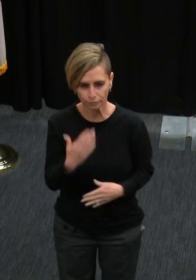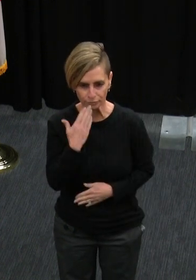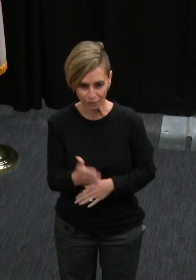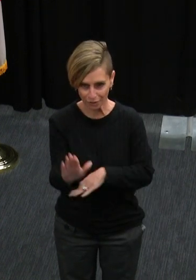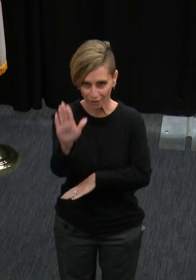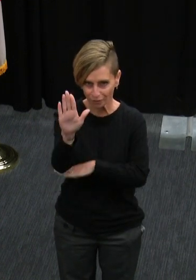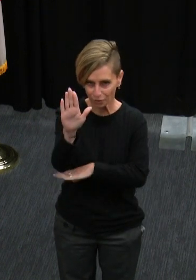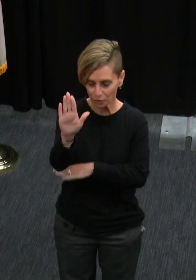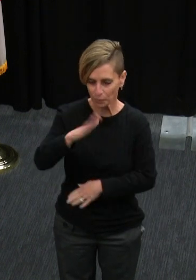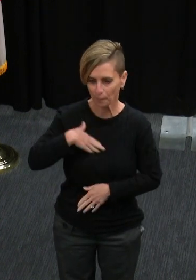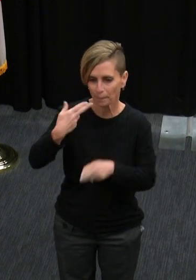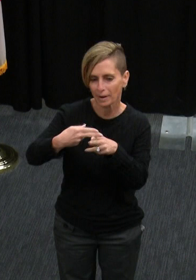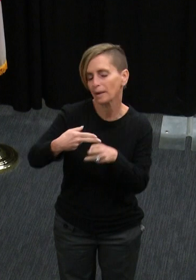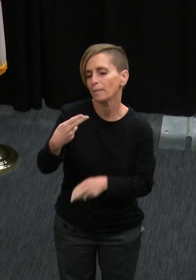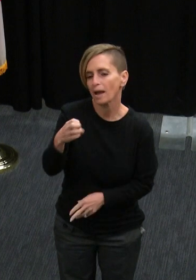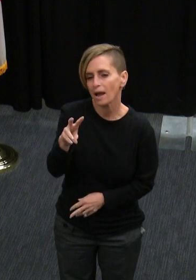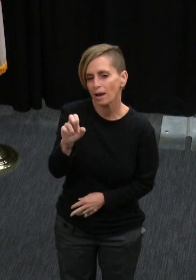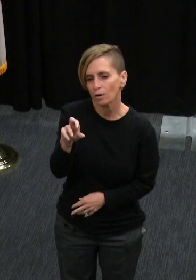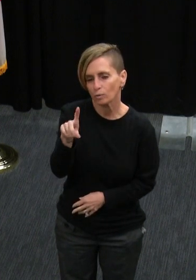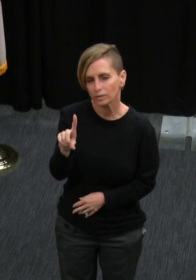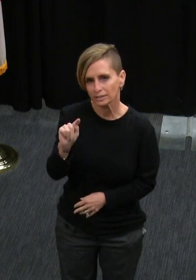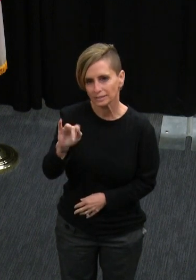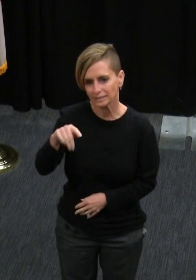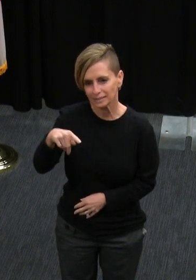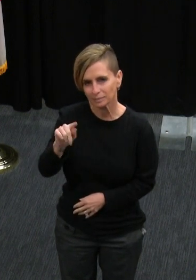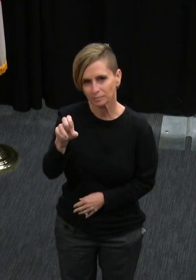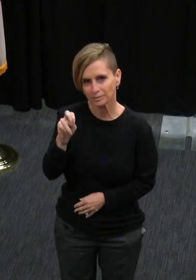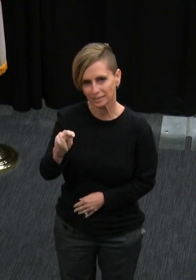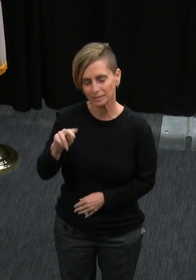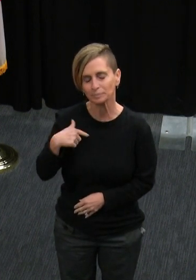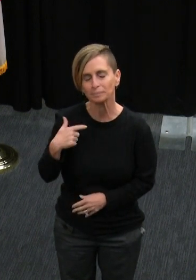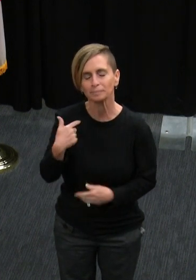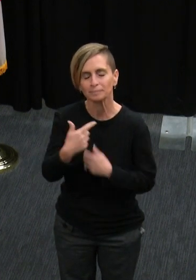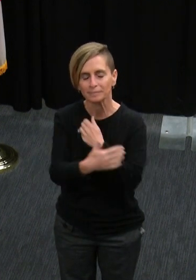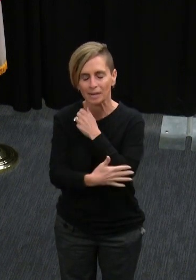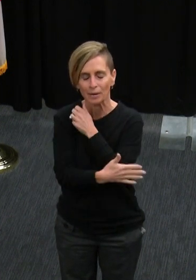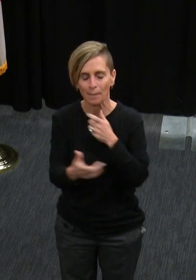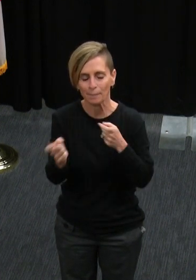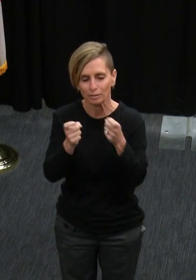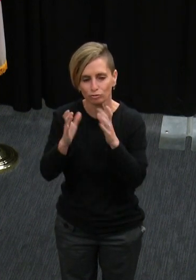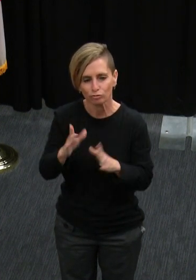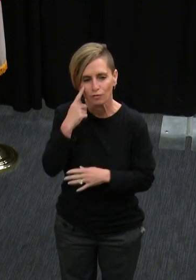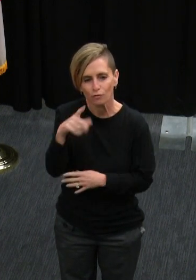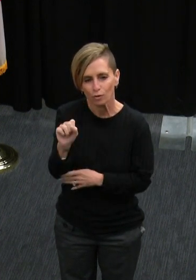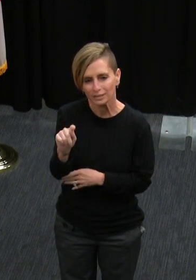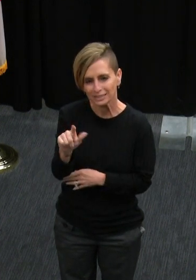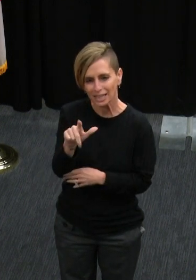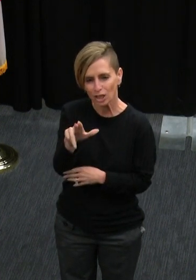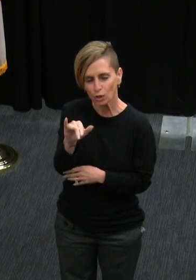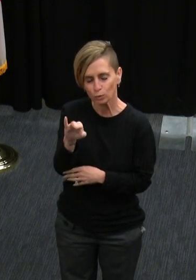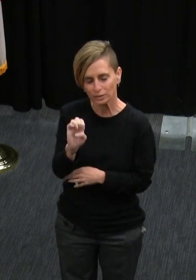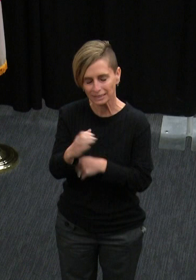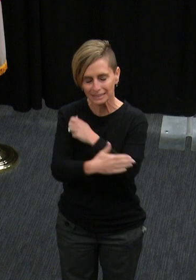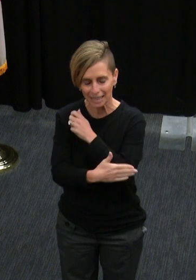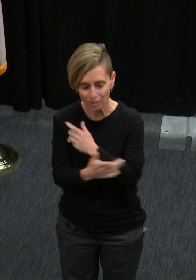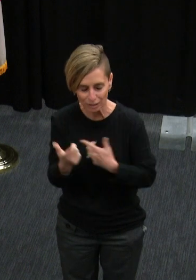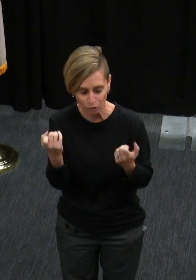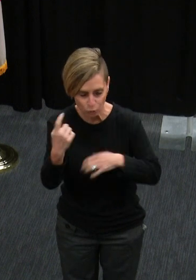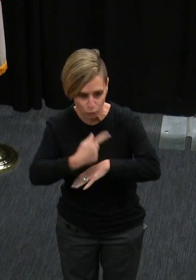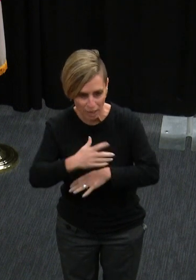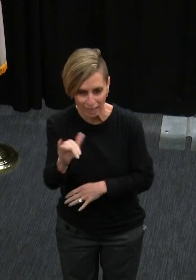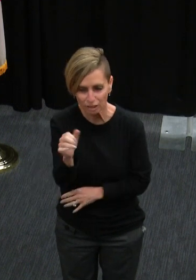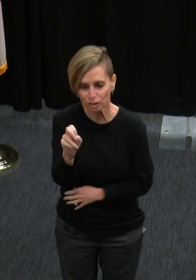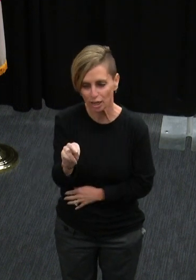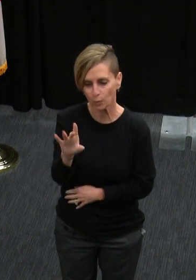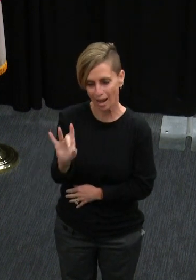Good afternoon. My name is Howard Tipton, and I serve as the County Administrator for St. Lucie County. Today is January 8th, and this is our briefing